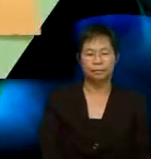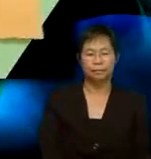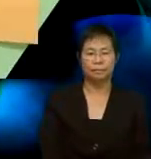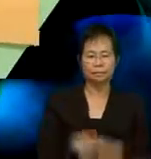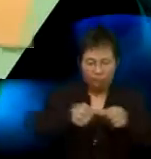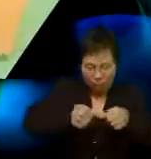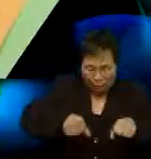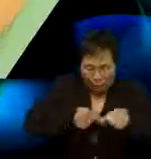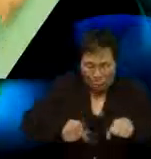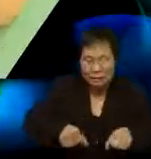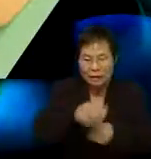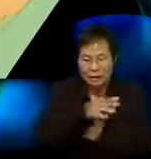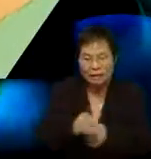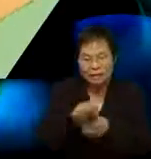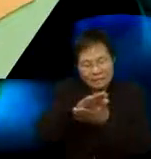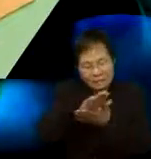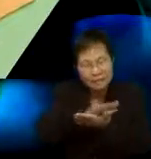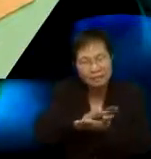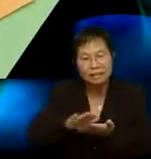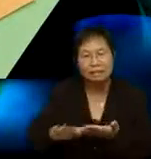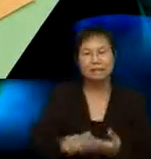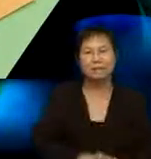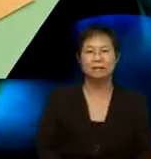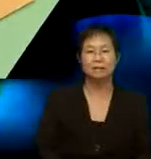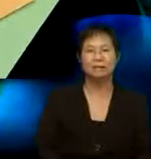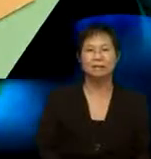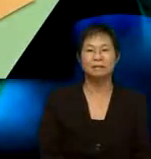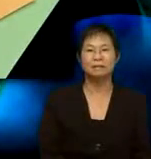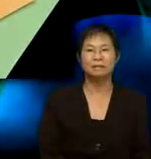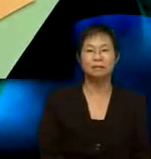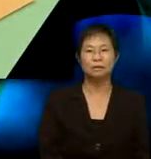Press the folds well and neatly.